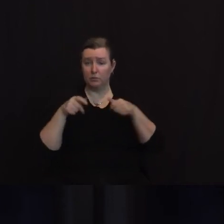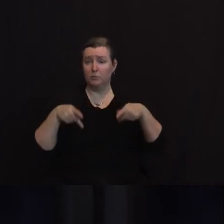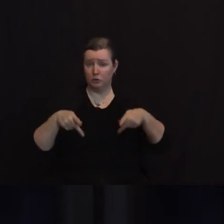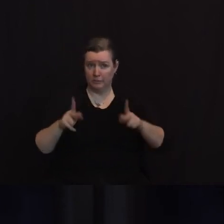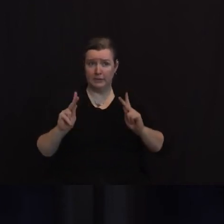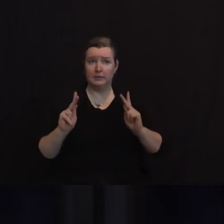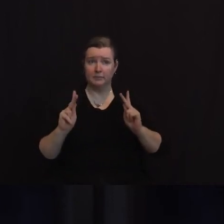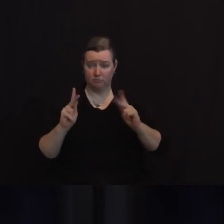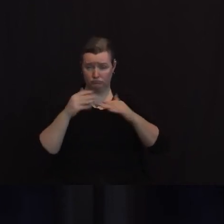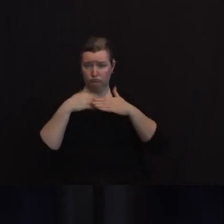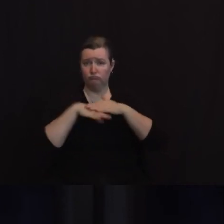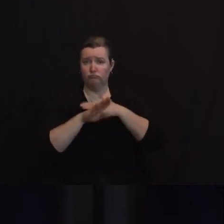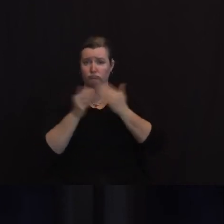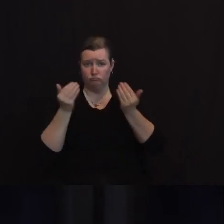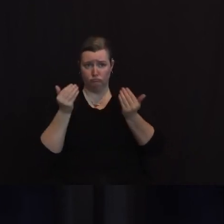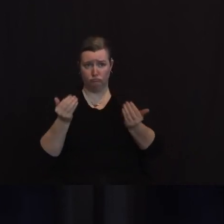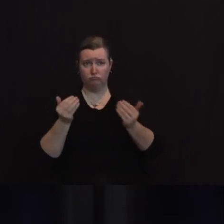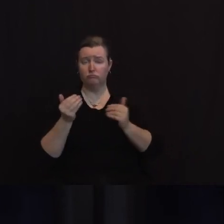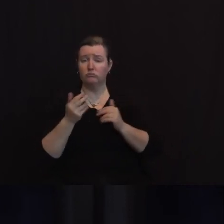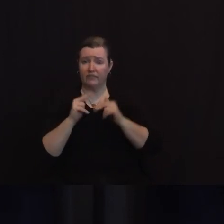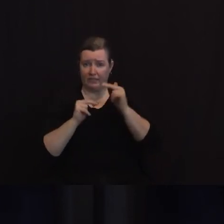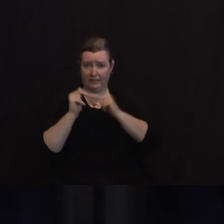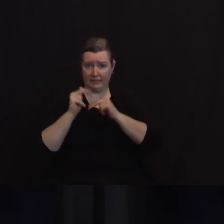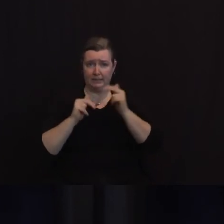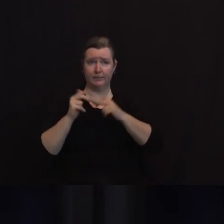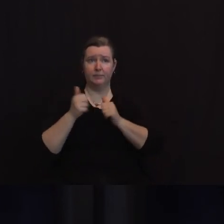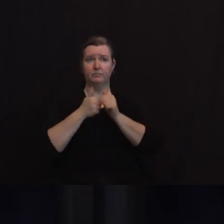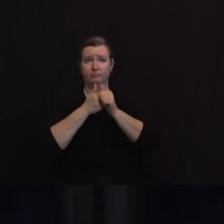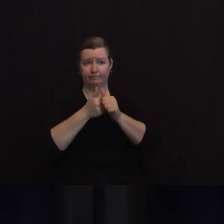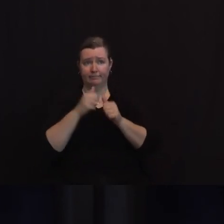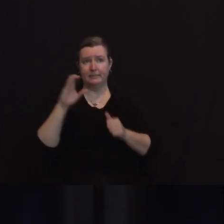This follows the CMS requirements for